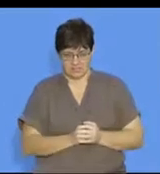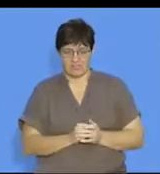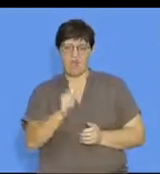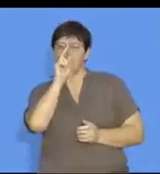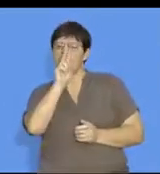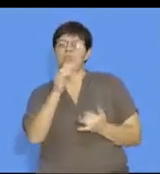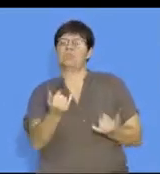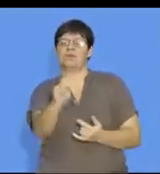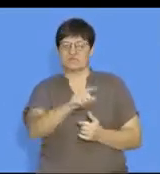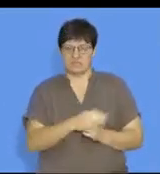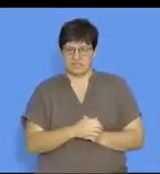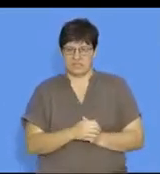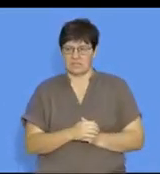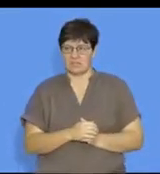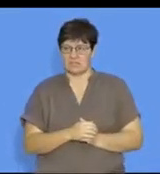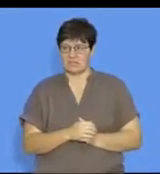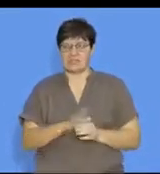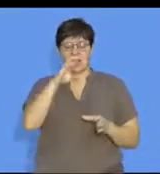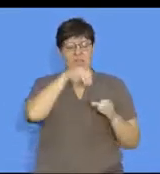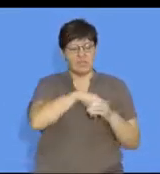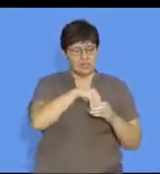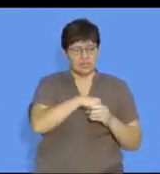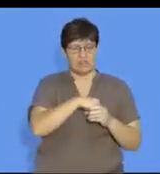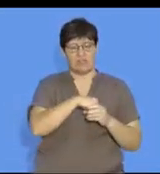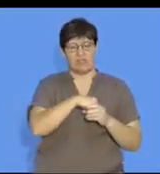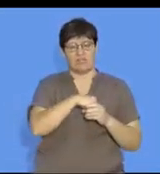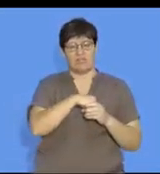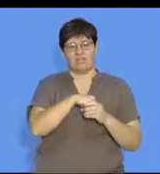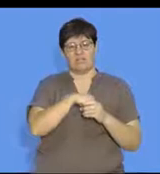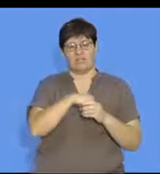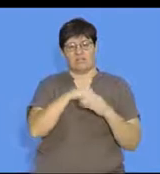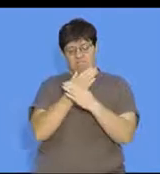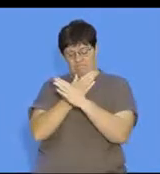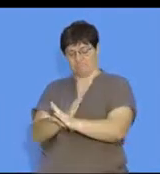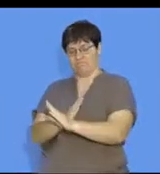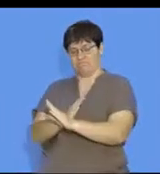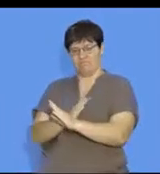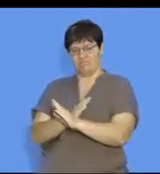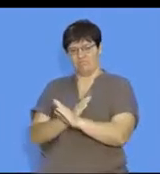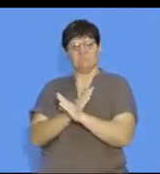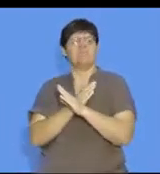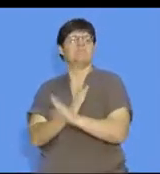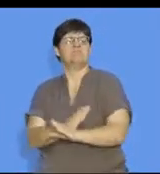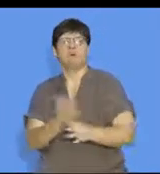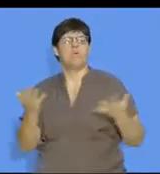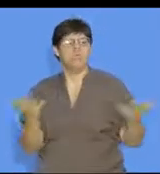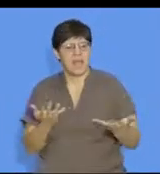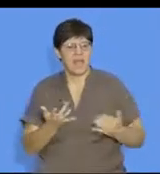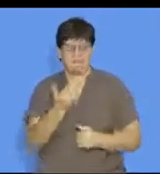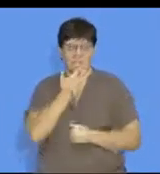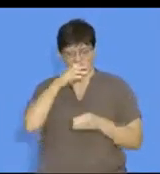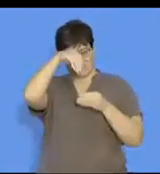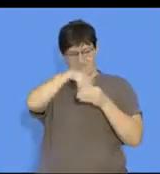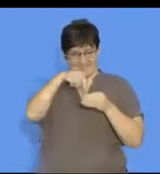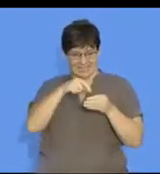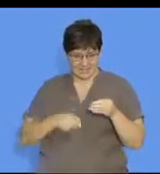at today? We're looking at internal resistance. So this internal resistance actually is in the context of